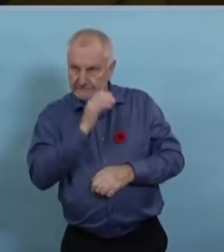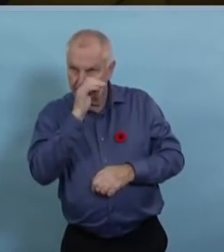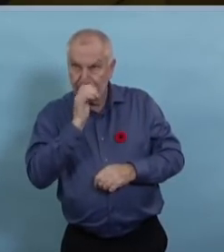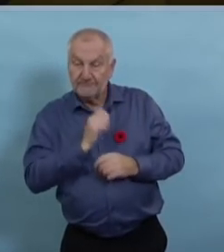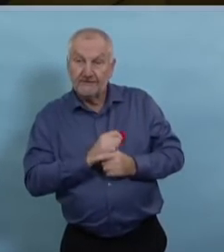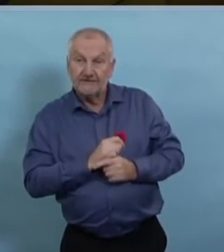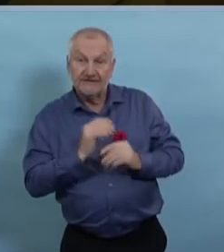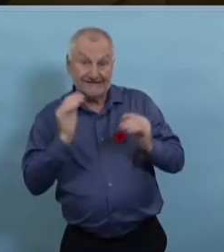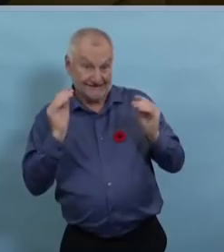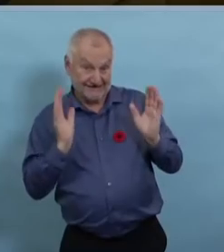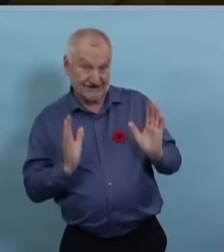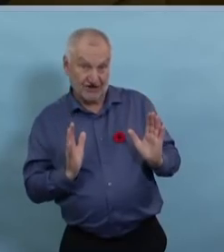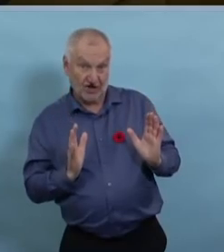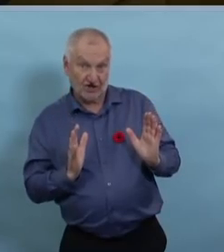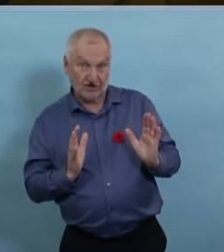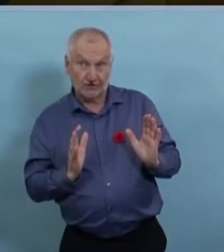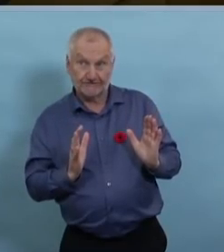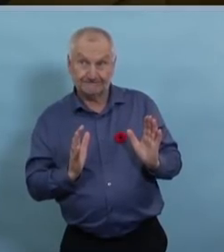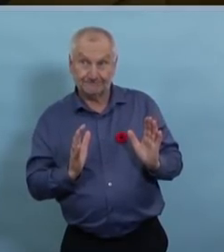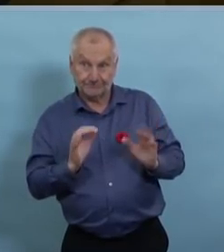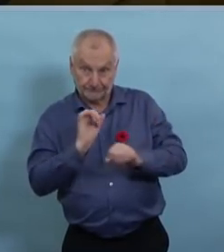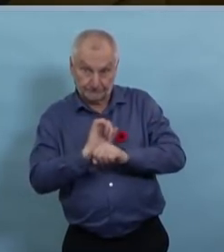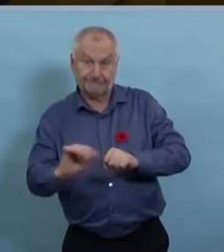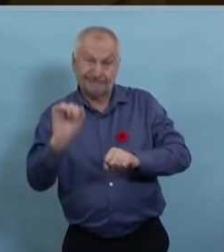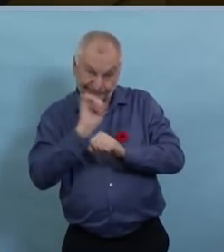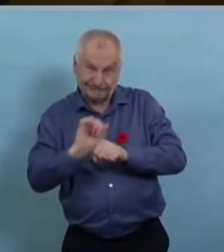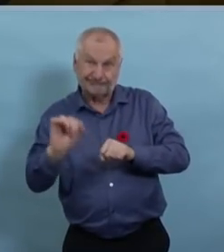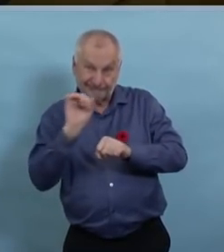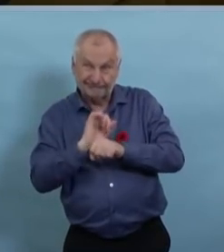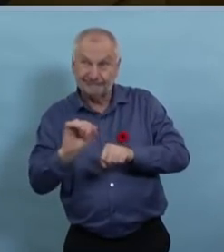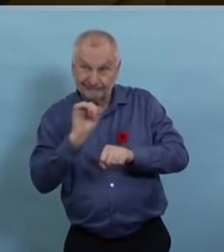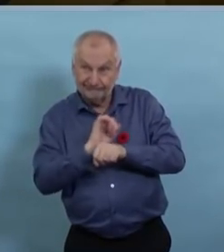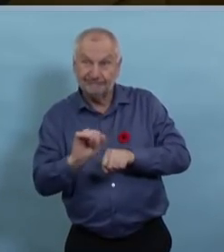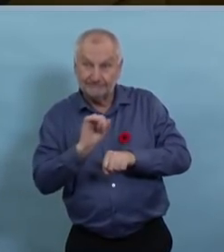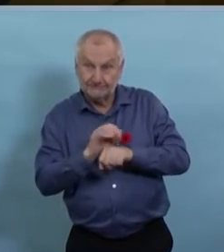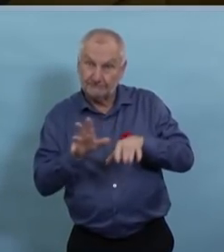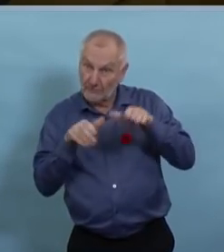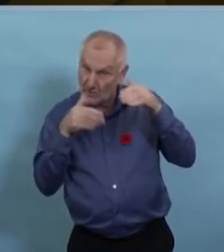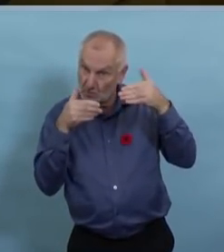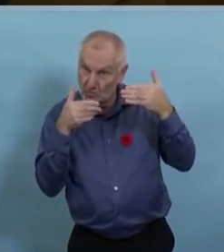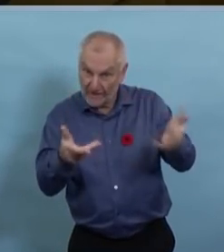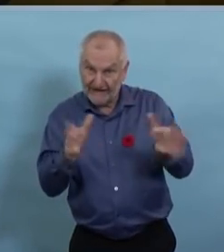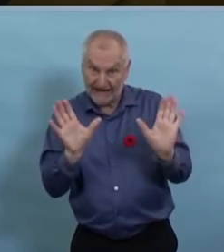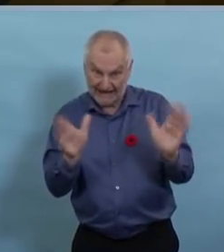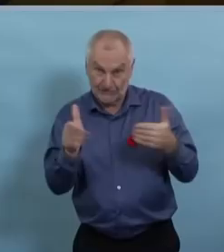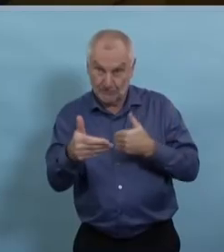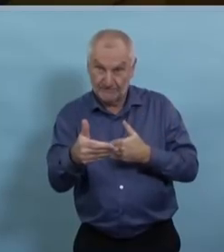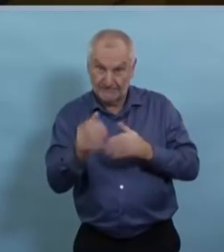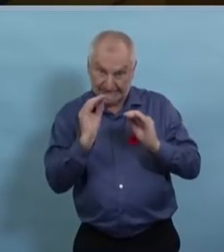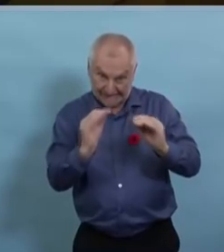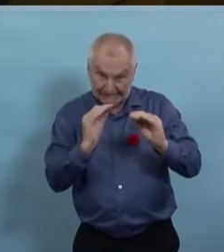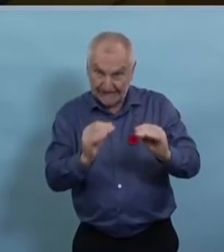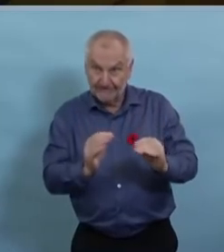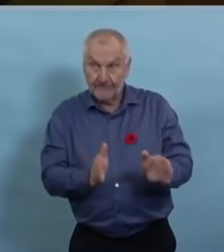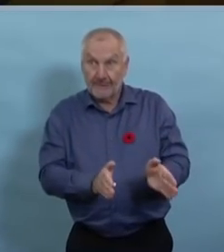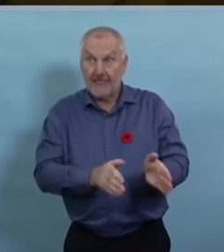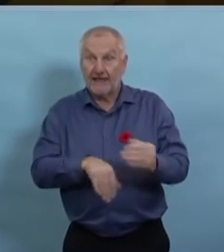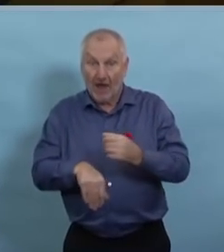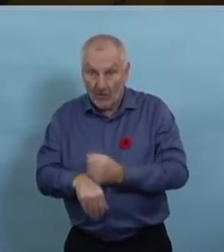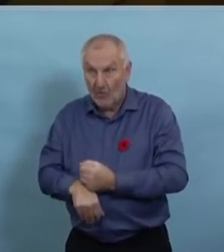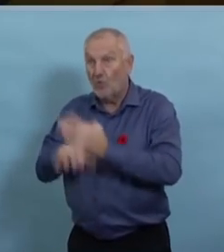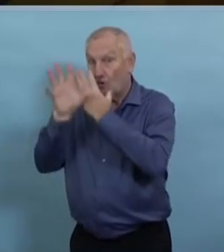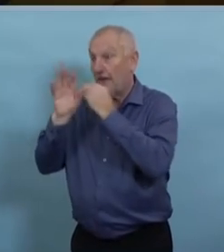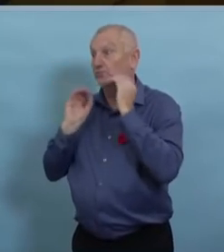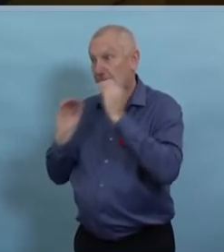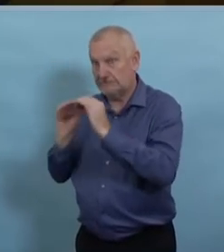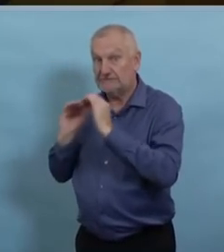from having to perform both in-class learning and remote learning, many teachers in that scenario. Can you commit